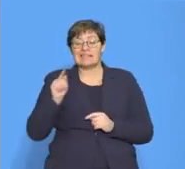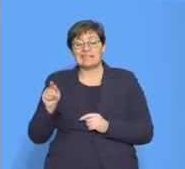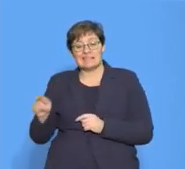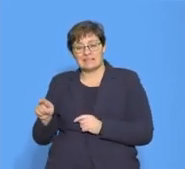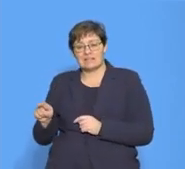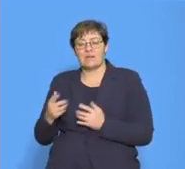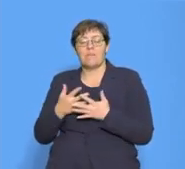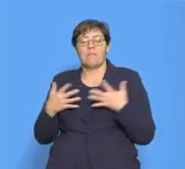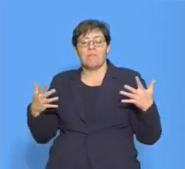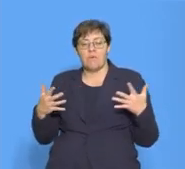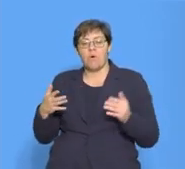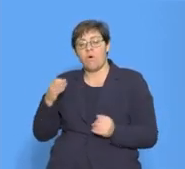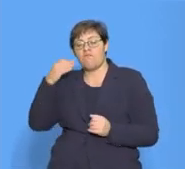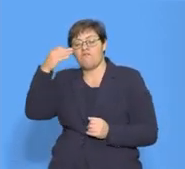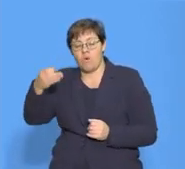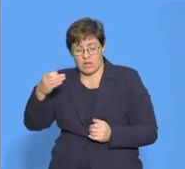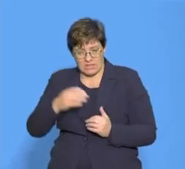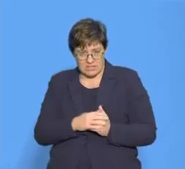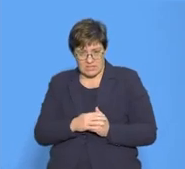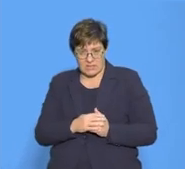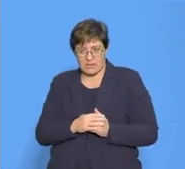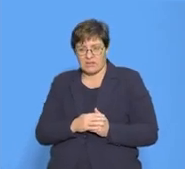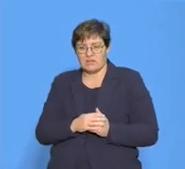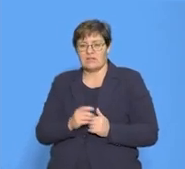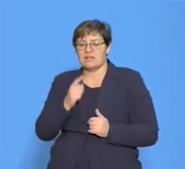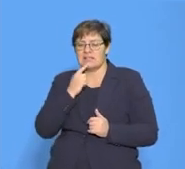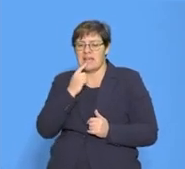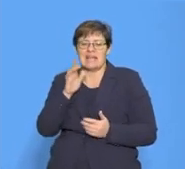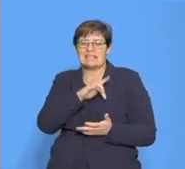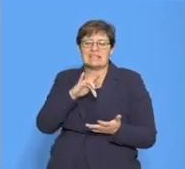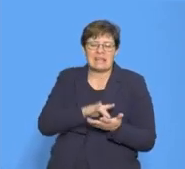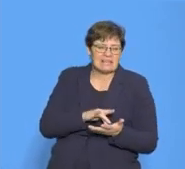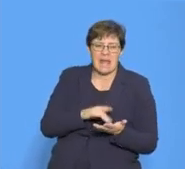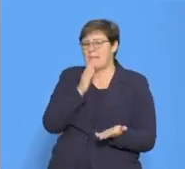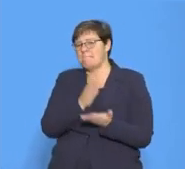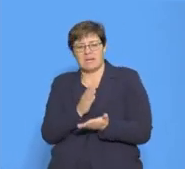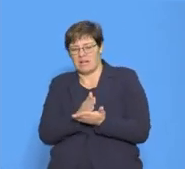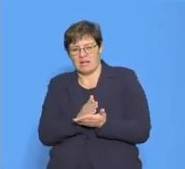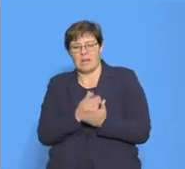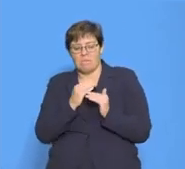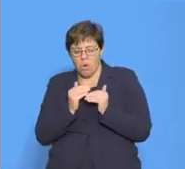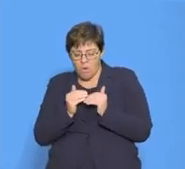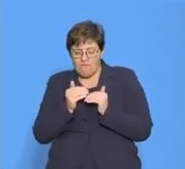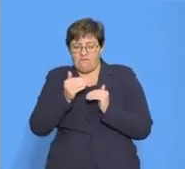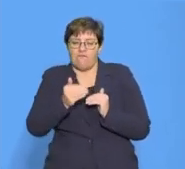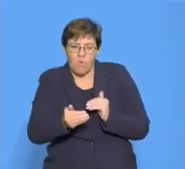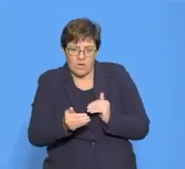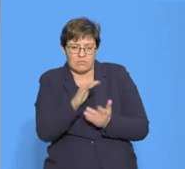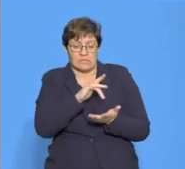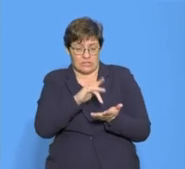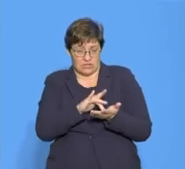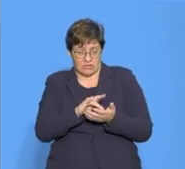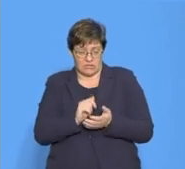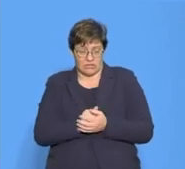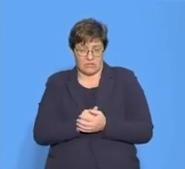We say it is in a more forward position. We don't talk about center, in the middle. We talk more